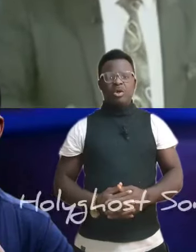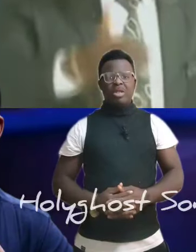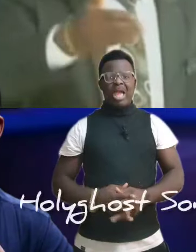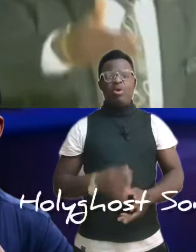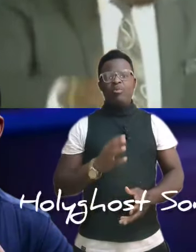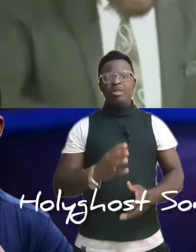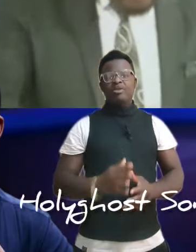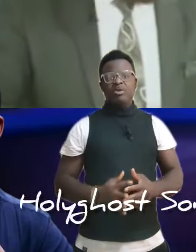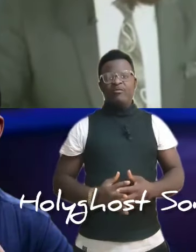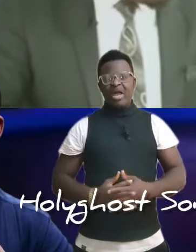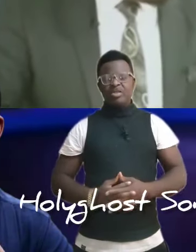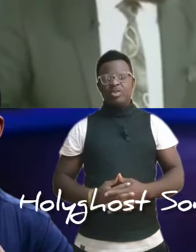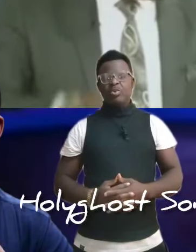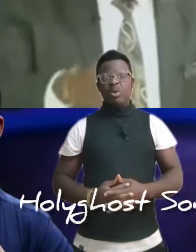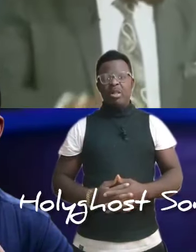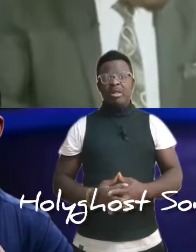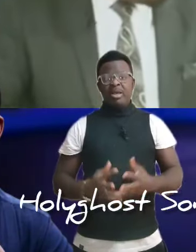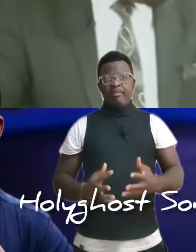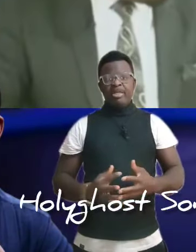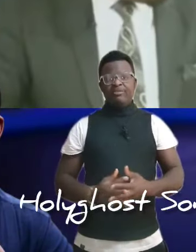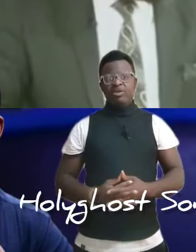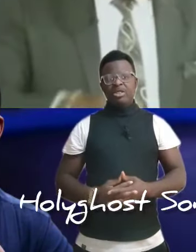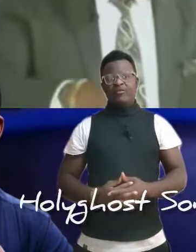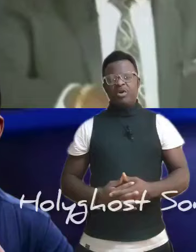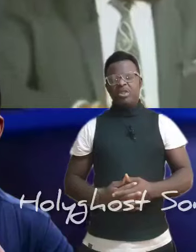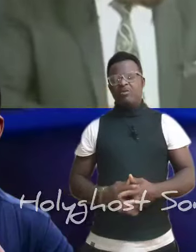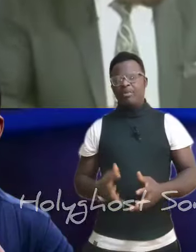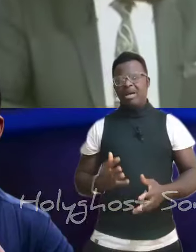amenities, education, health,